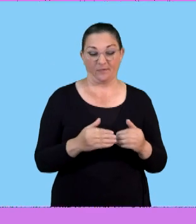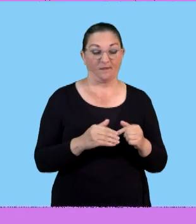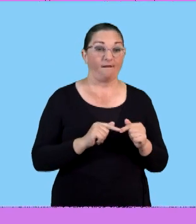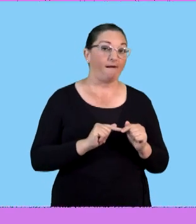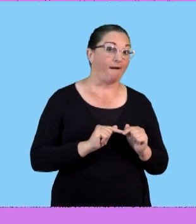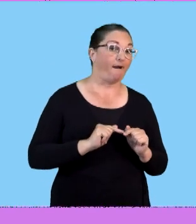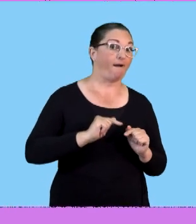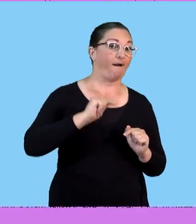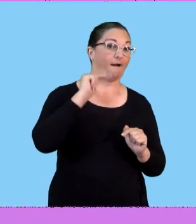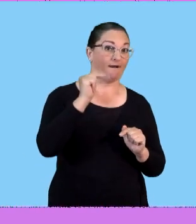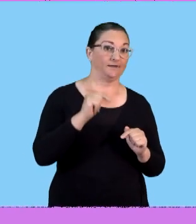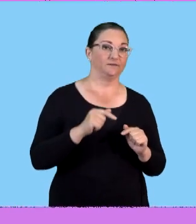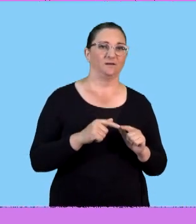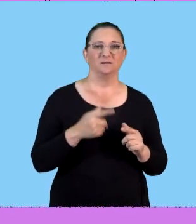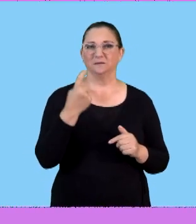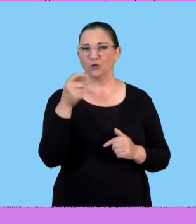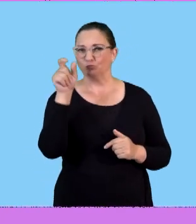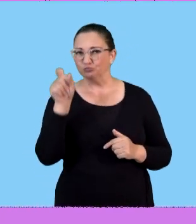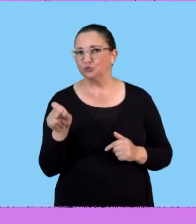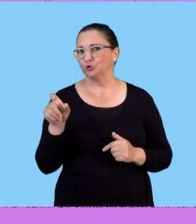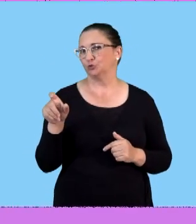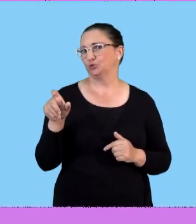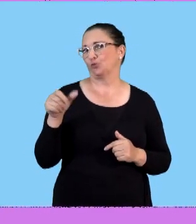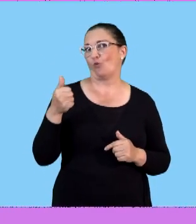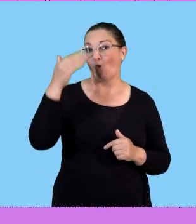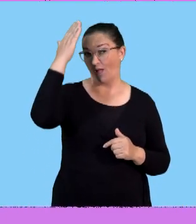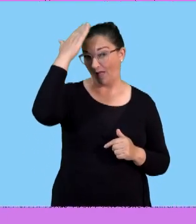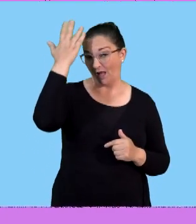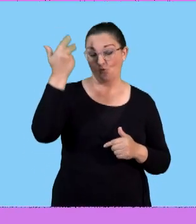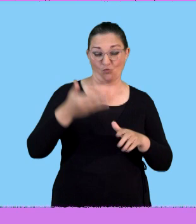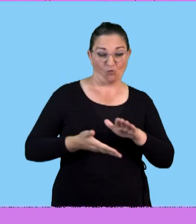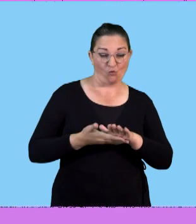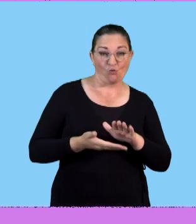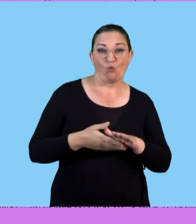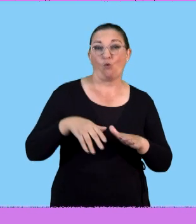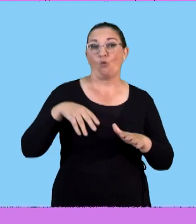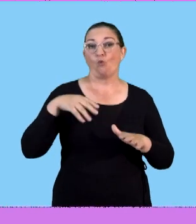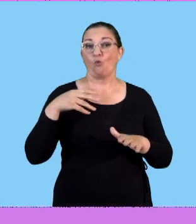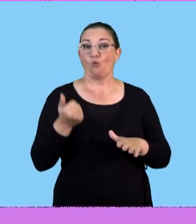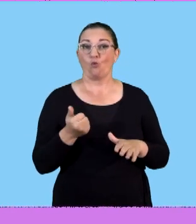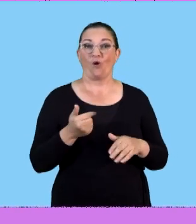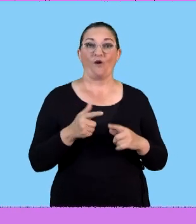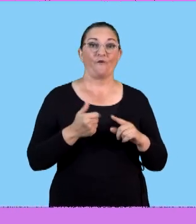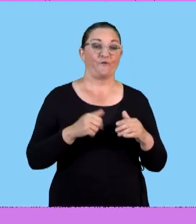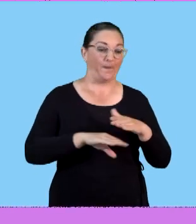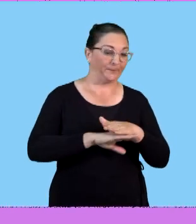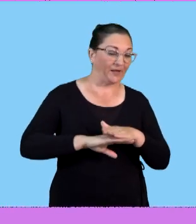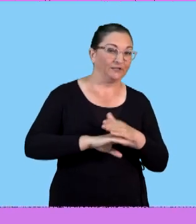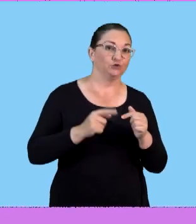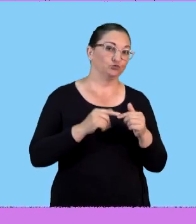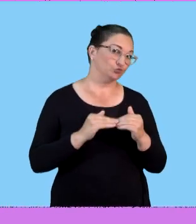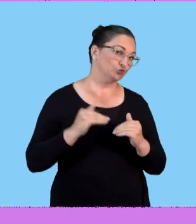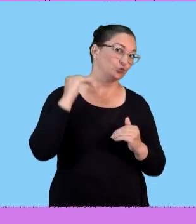height, height is the measurement of someone or something from head to toe or foot or from base